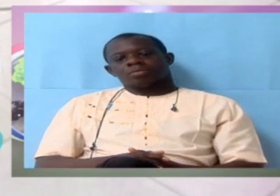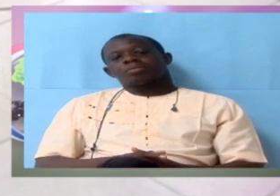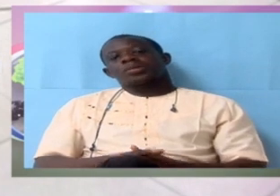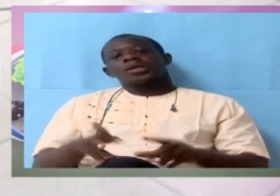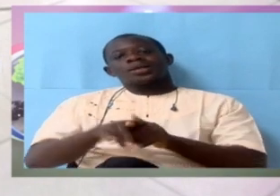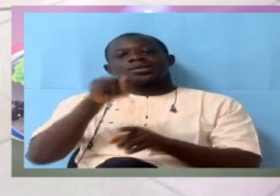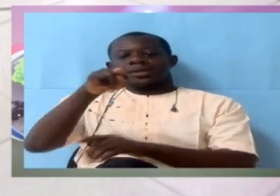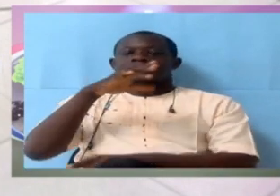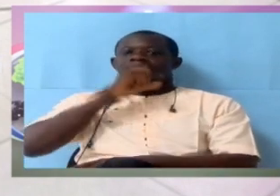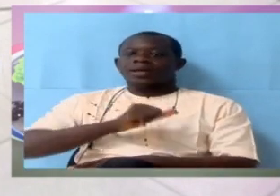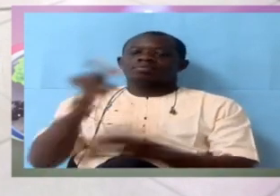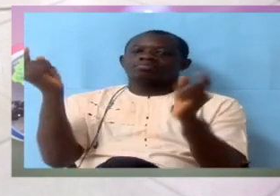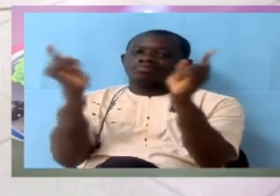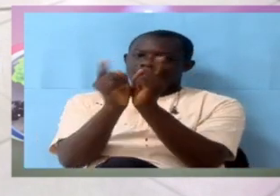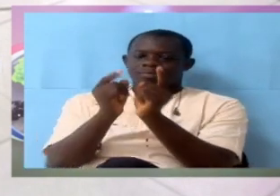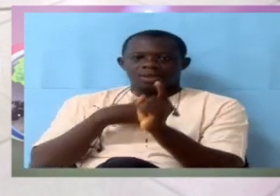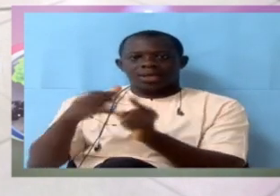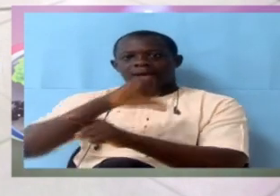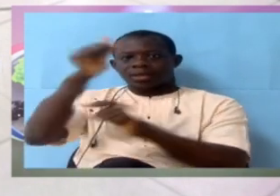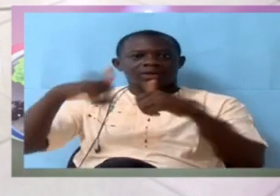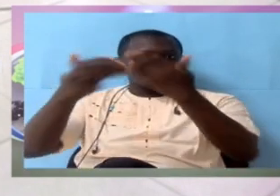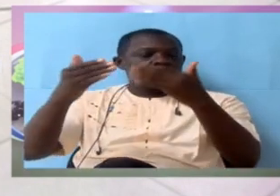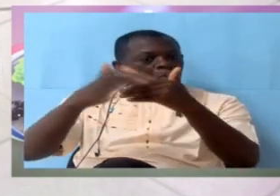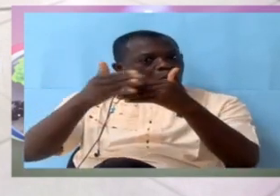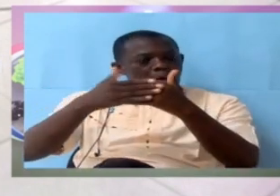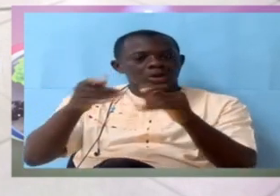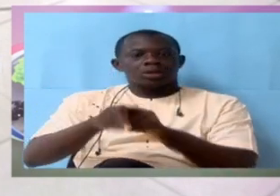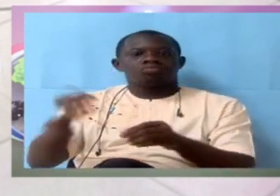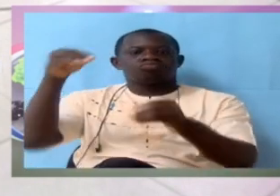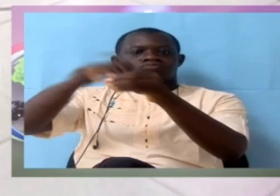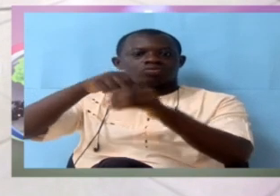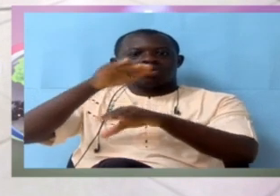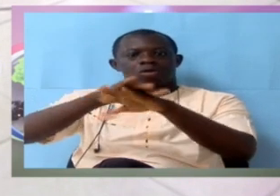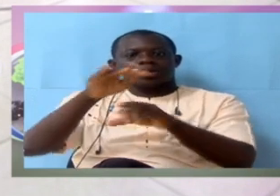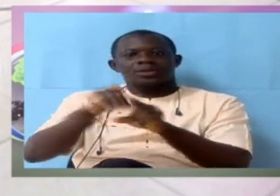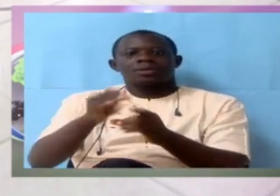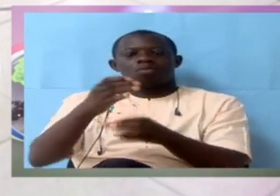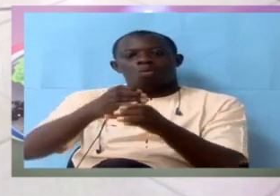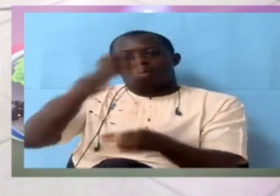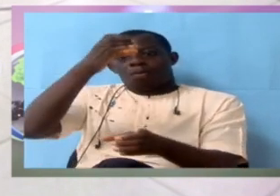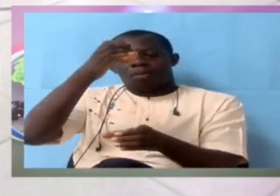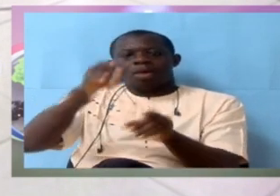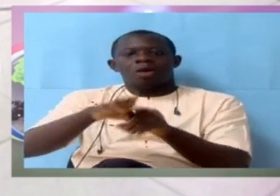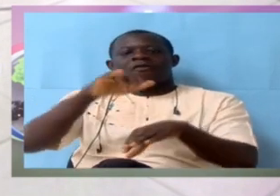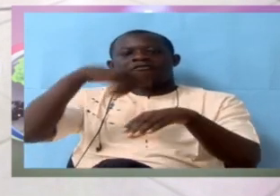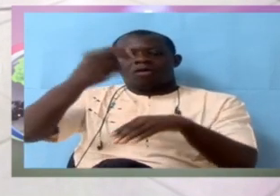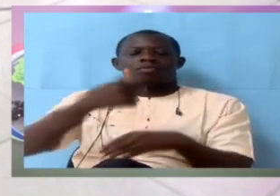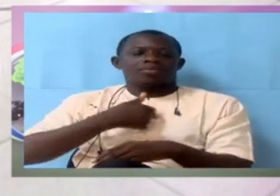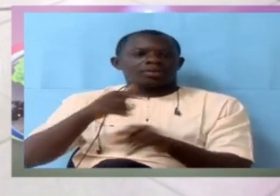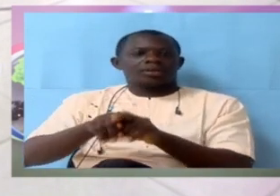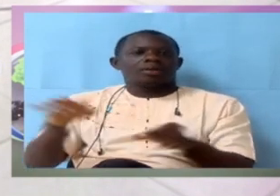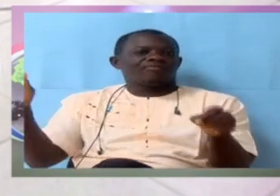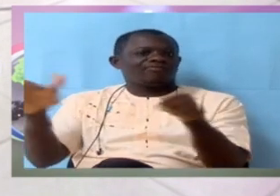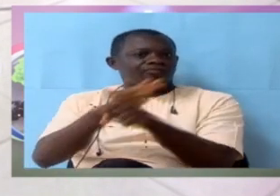this man came and gave me a lot of this powder. He in fact put it inside a butter cup for me up until the cup